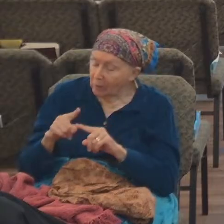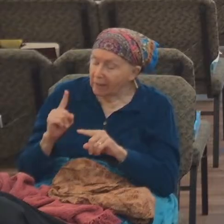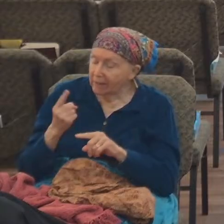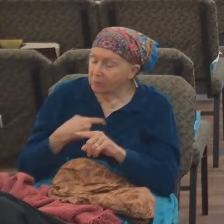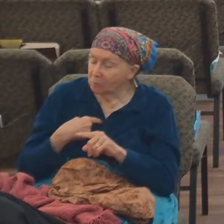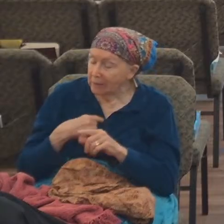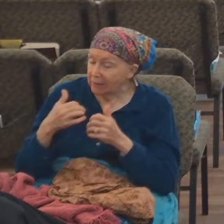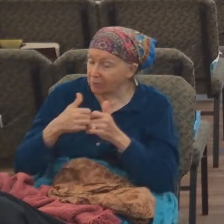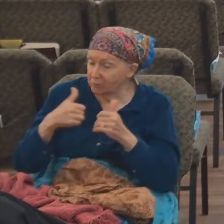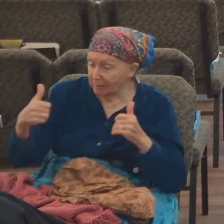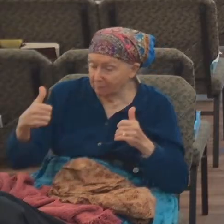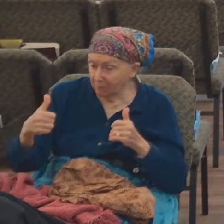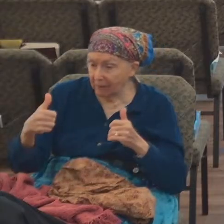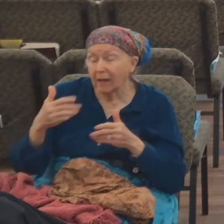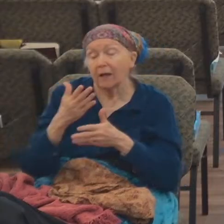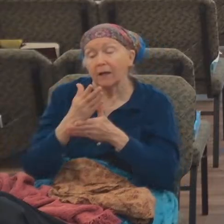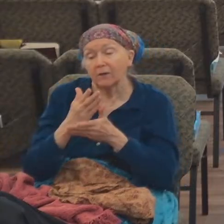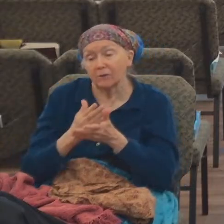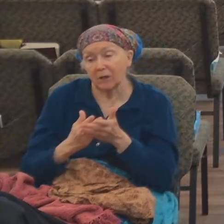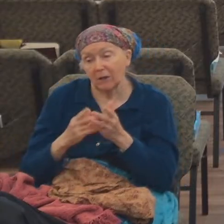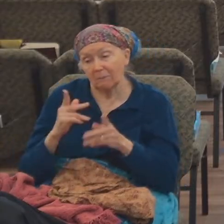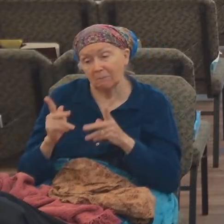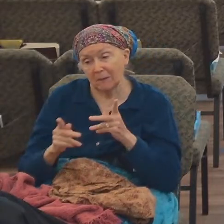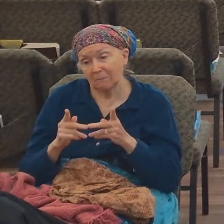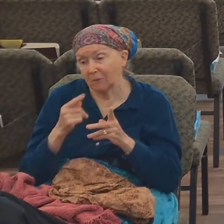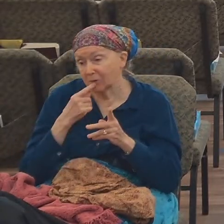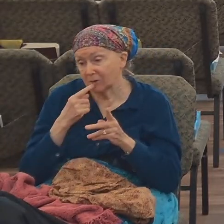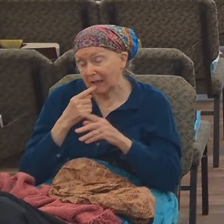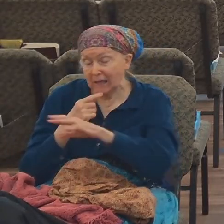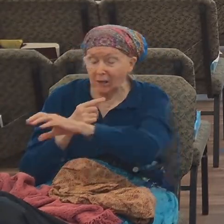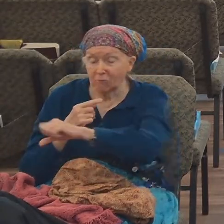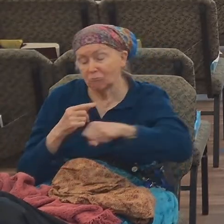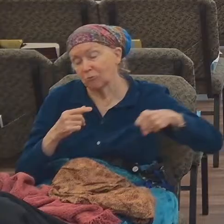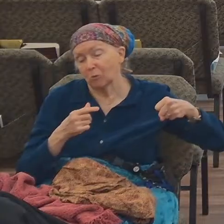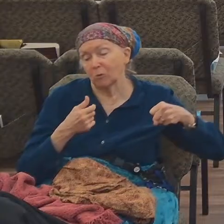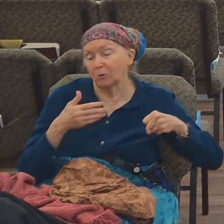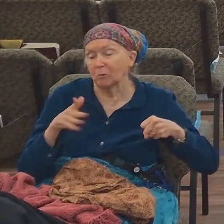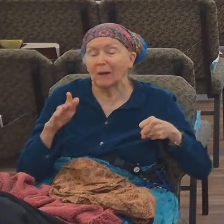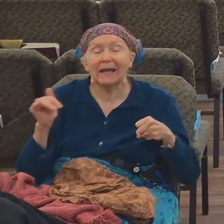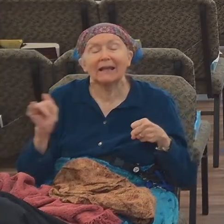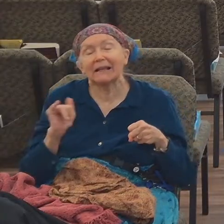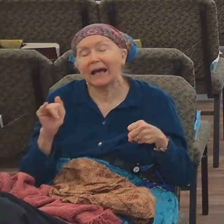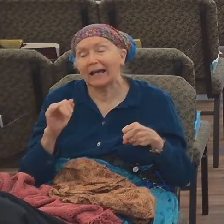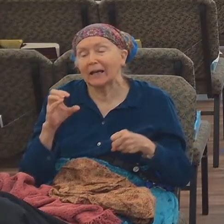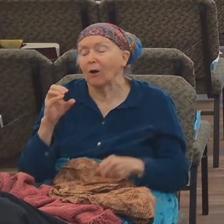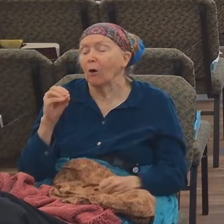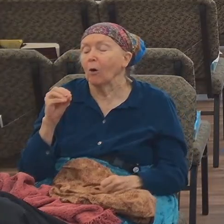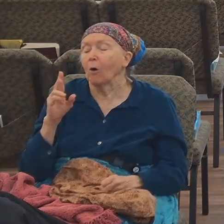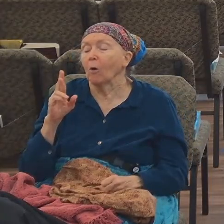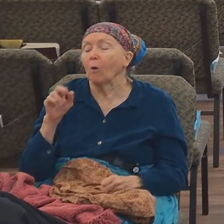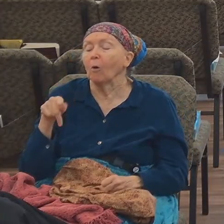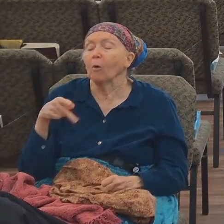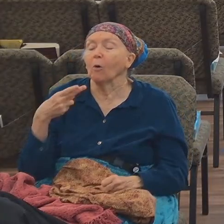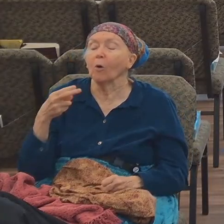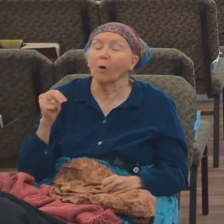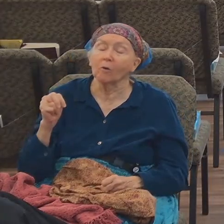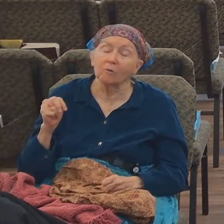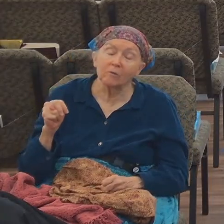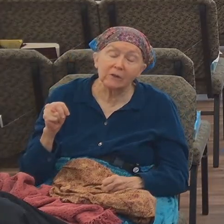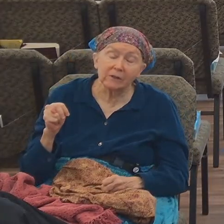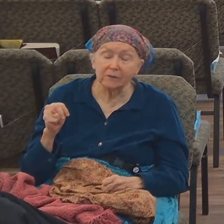away. It's a word that means orphaned. Think about that. Okay? When we were orphaned, when we were torn